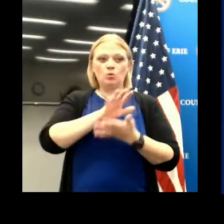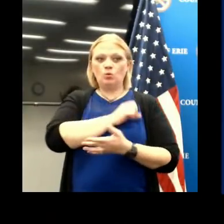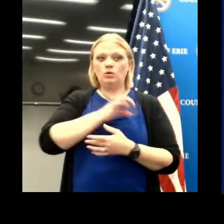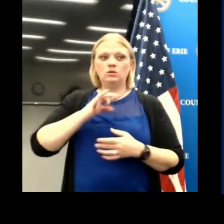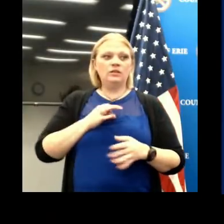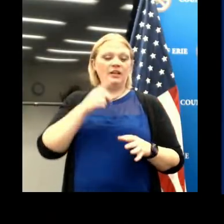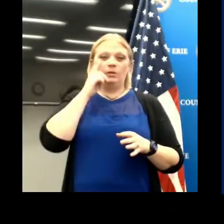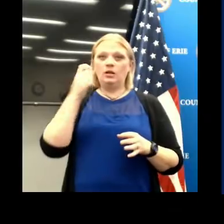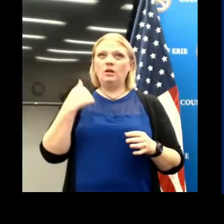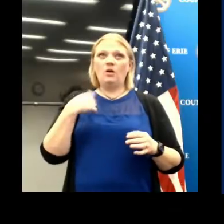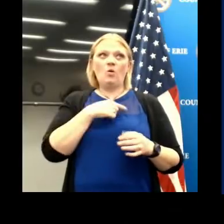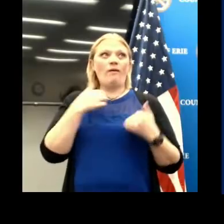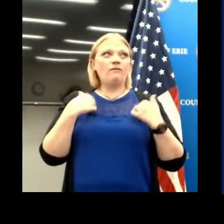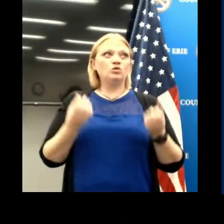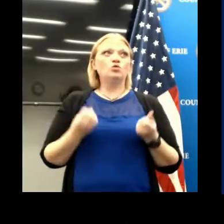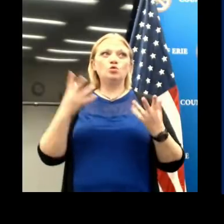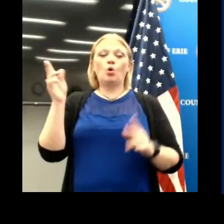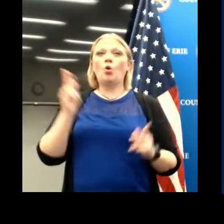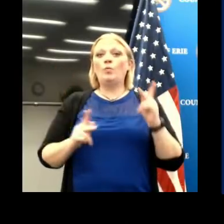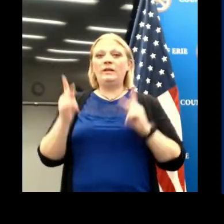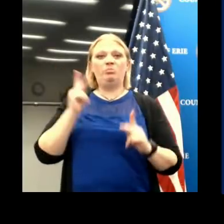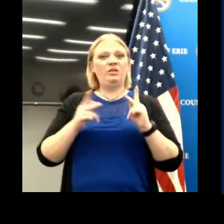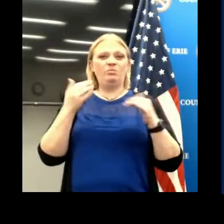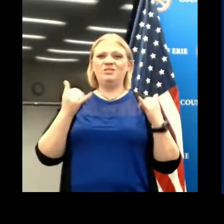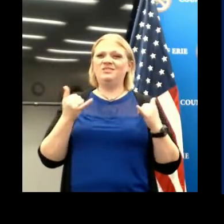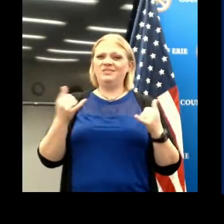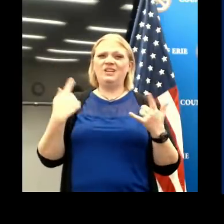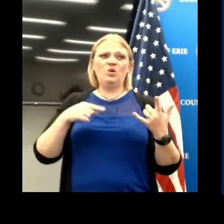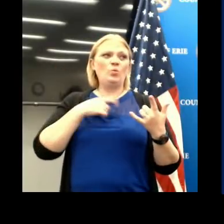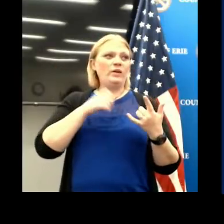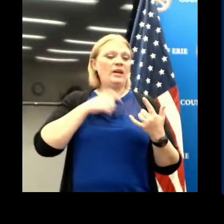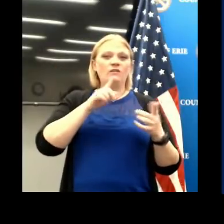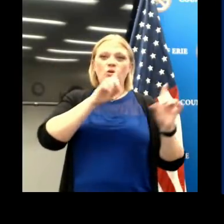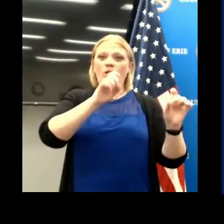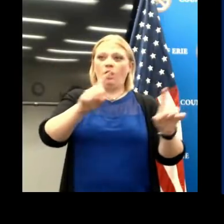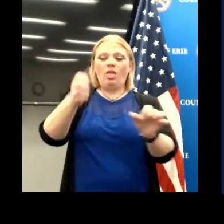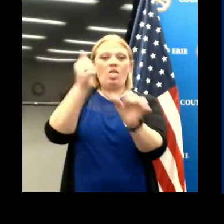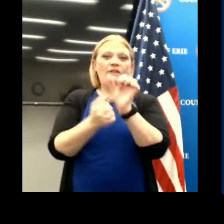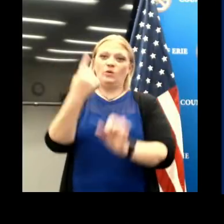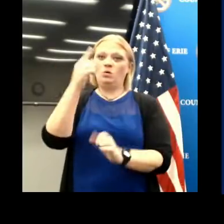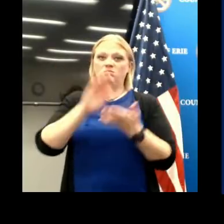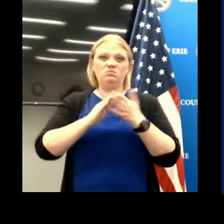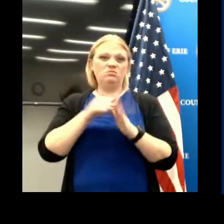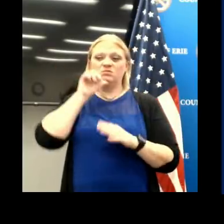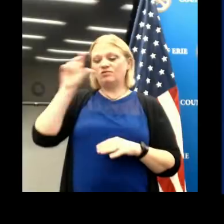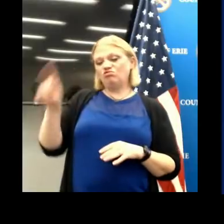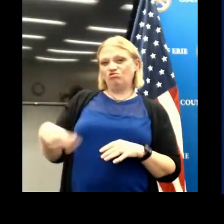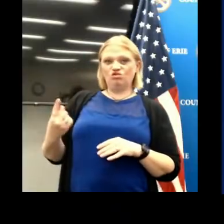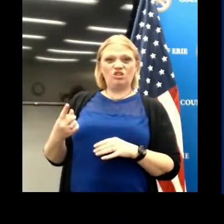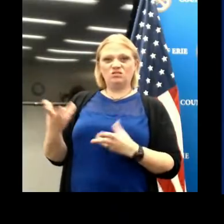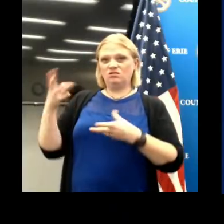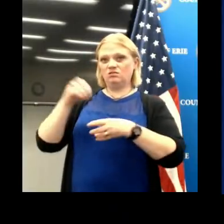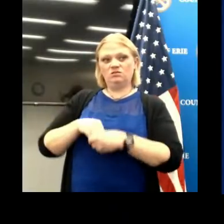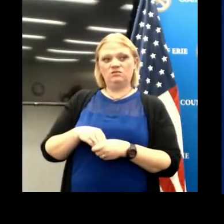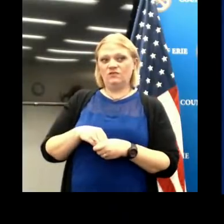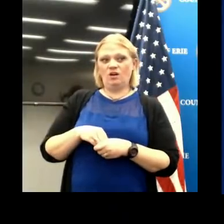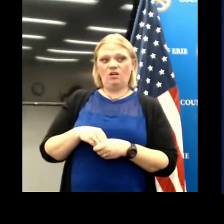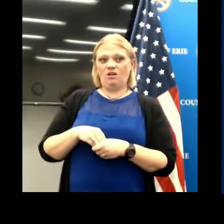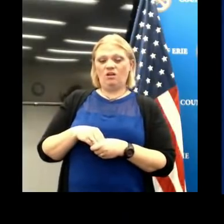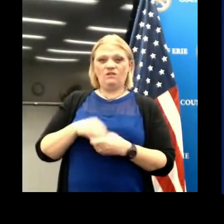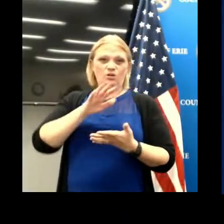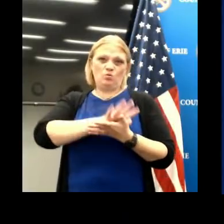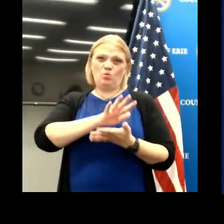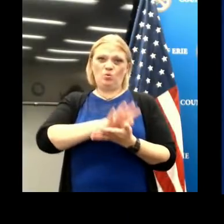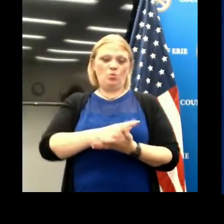have so many people in the community. We really have to reach out to everybody in the community, not just those involved in pre-K